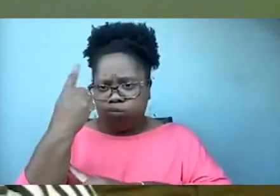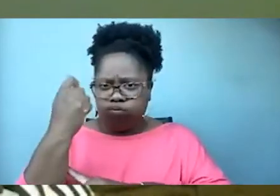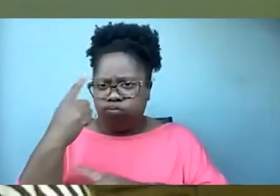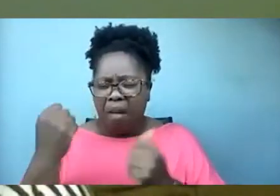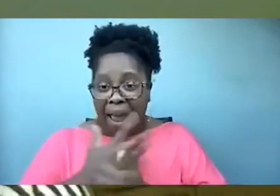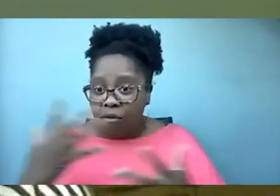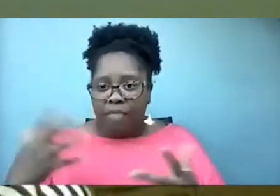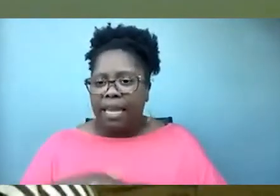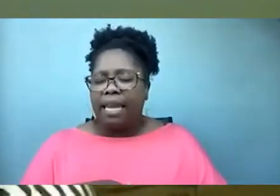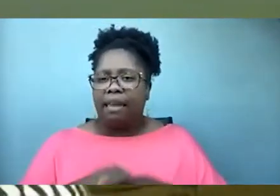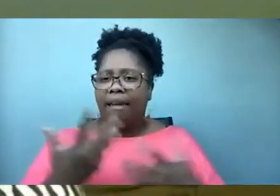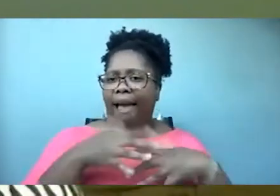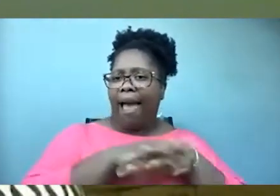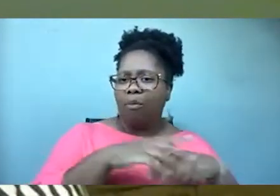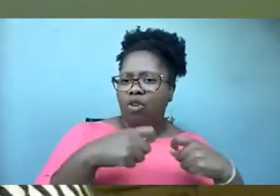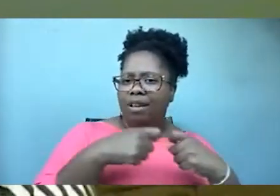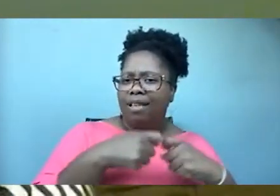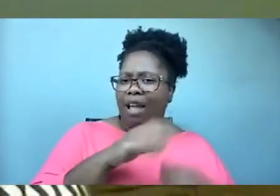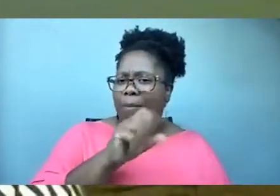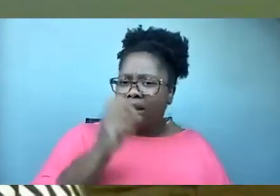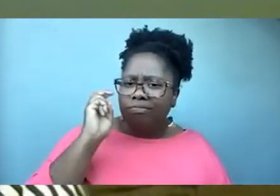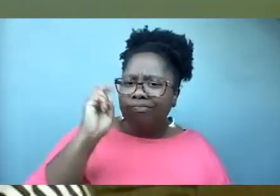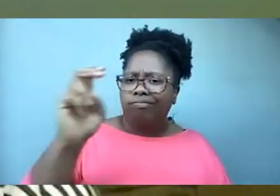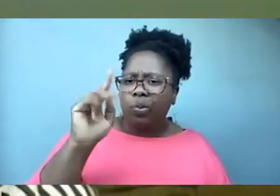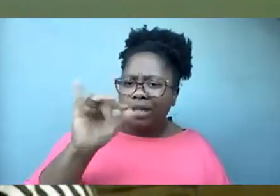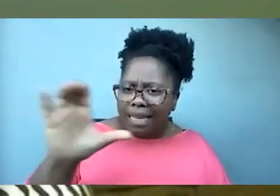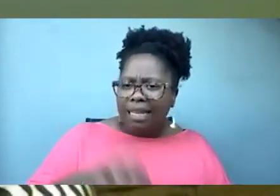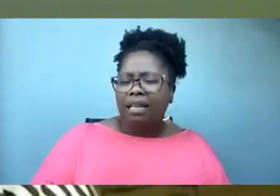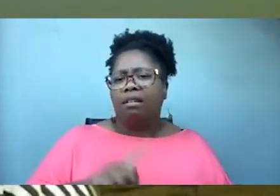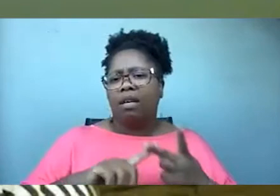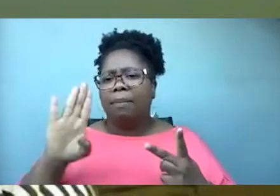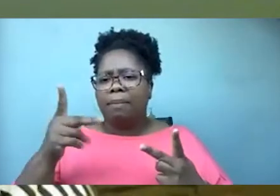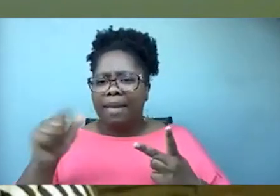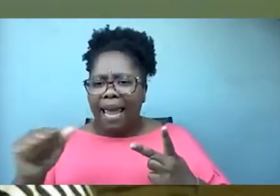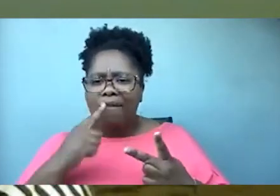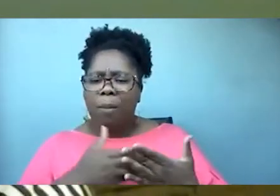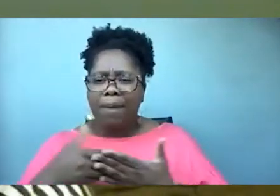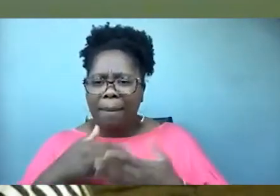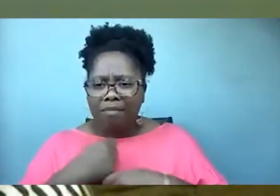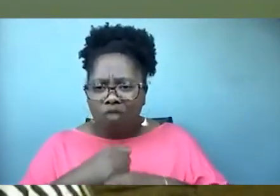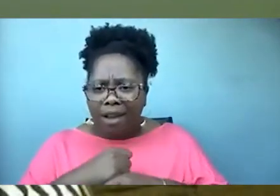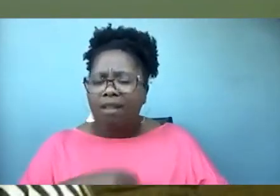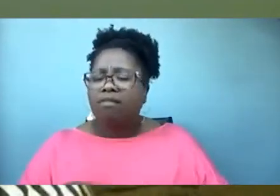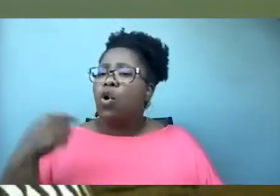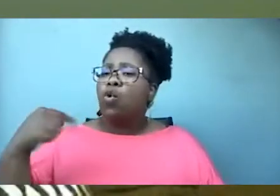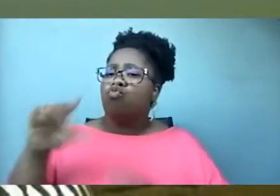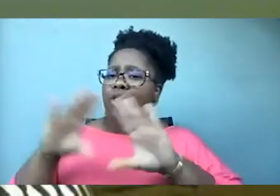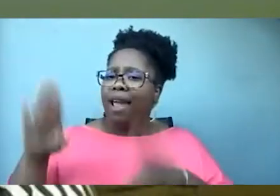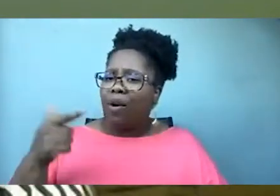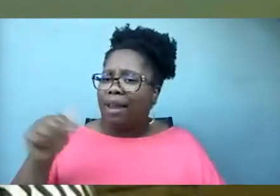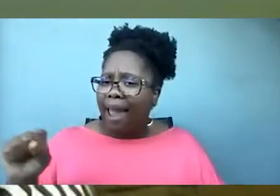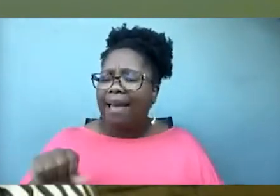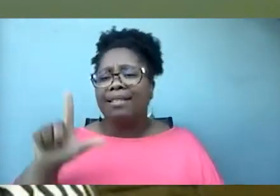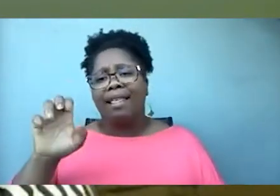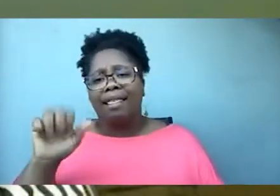and baby products and greenhouse gas and lead poisoning legislation and steering resources to environmental